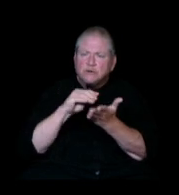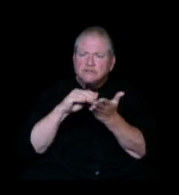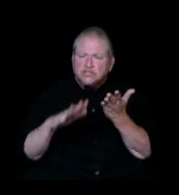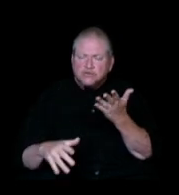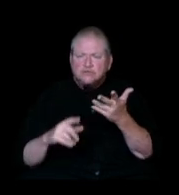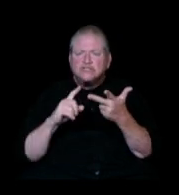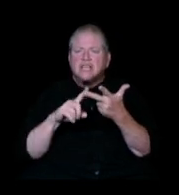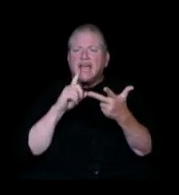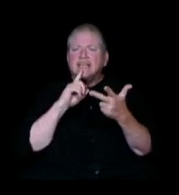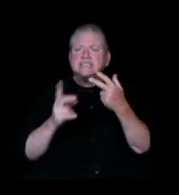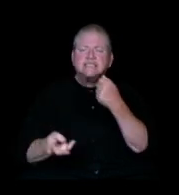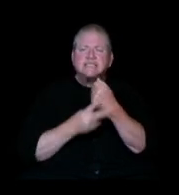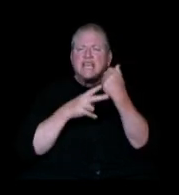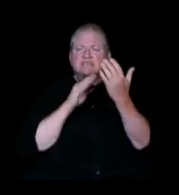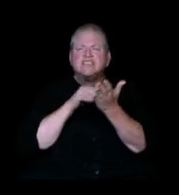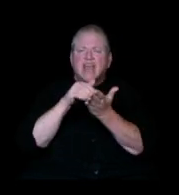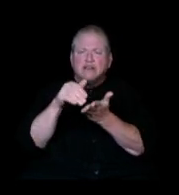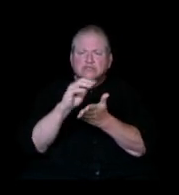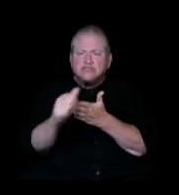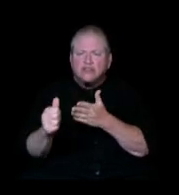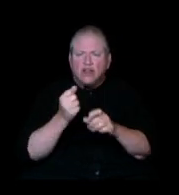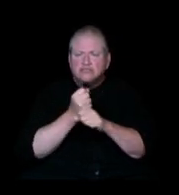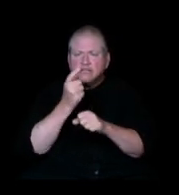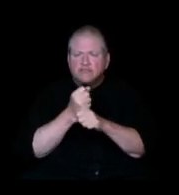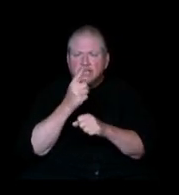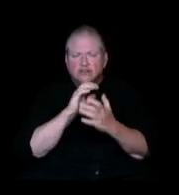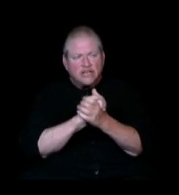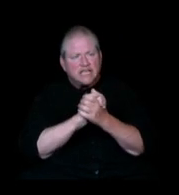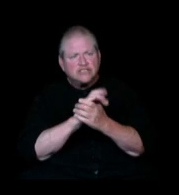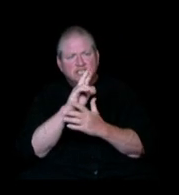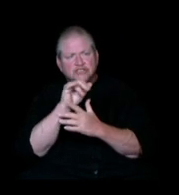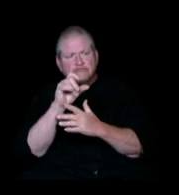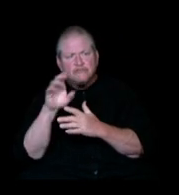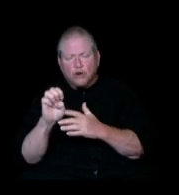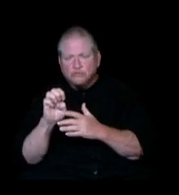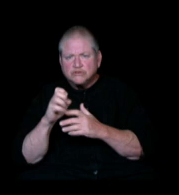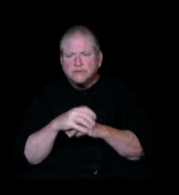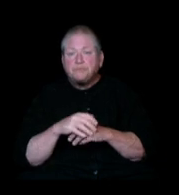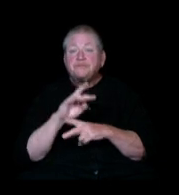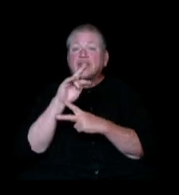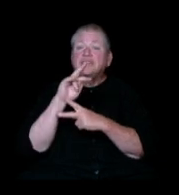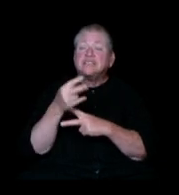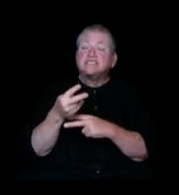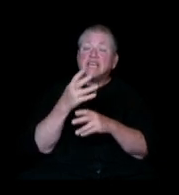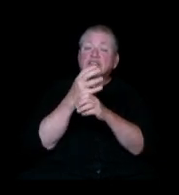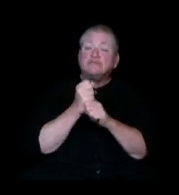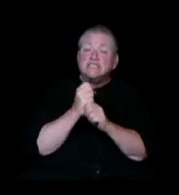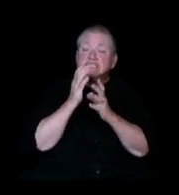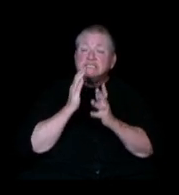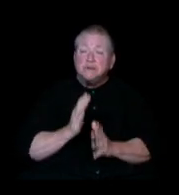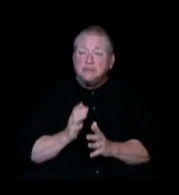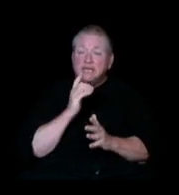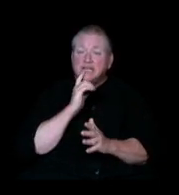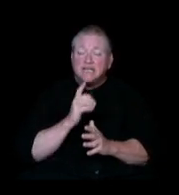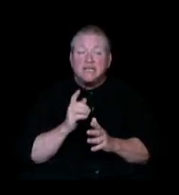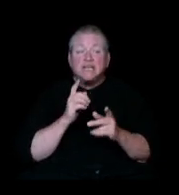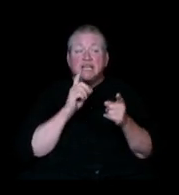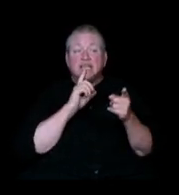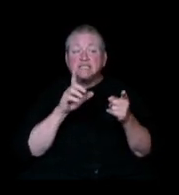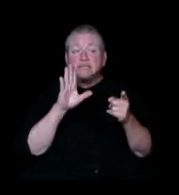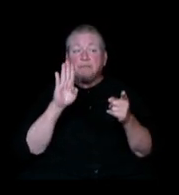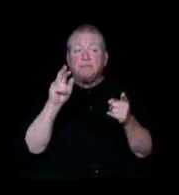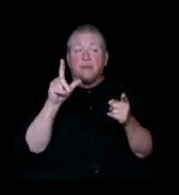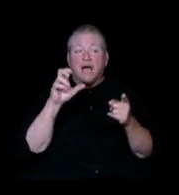of dollars every year. Congratulations, Rose. The second recipient of the Outstanding Classified Staff